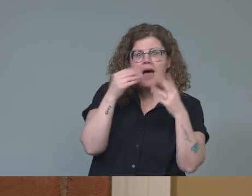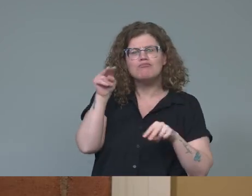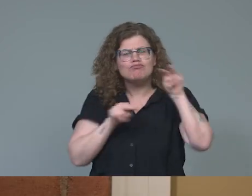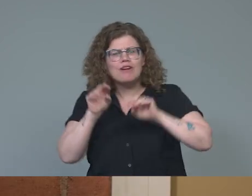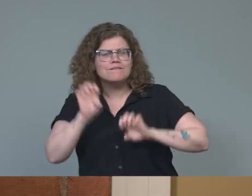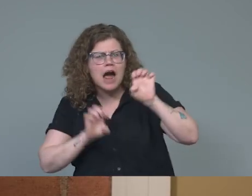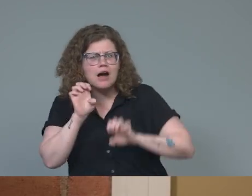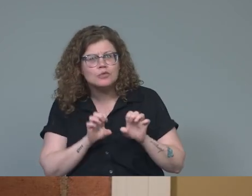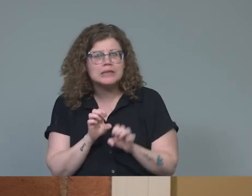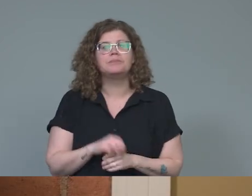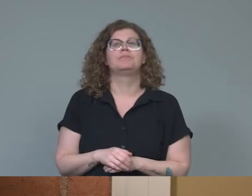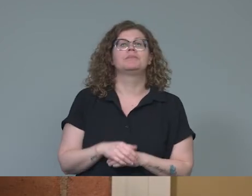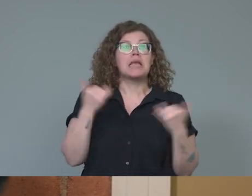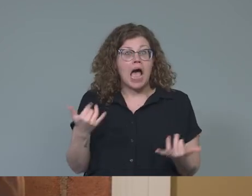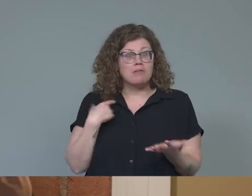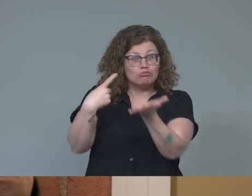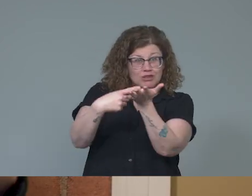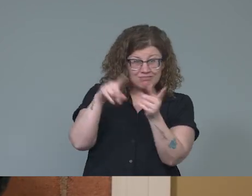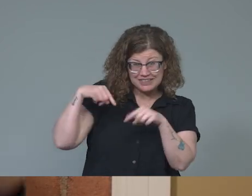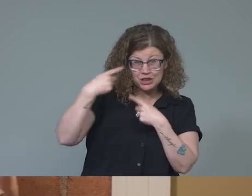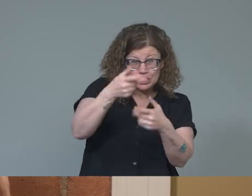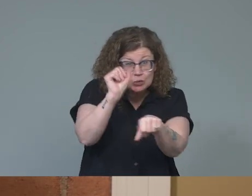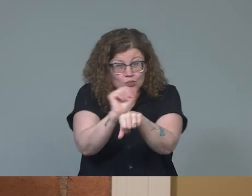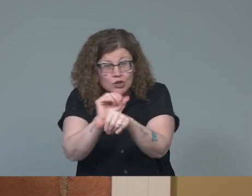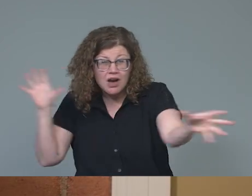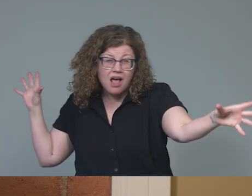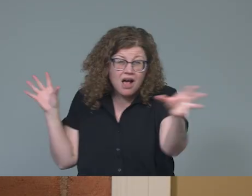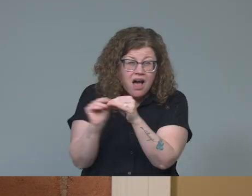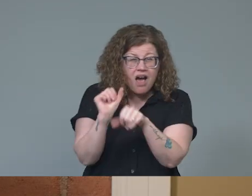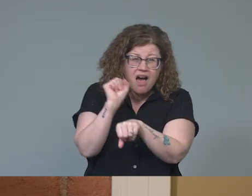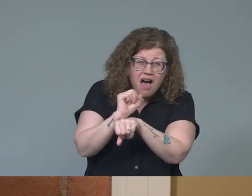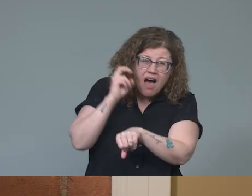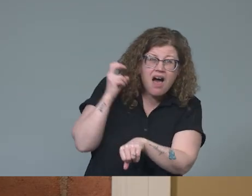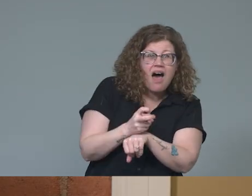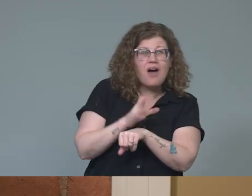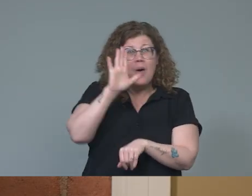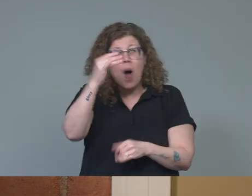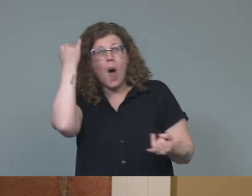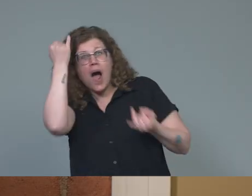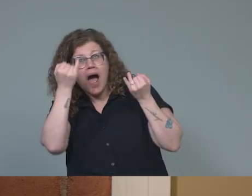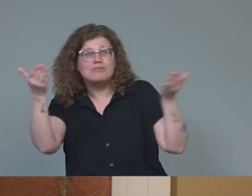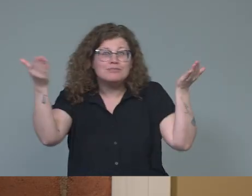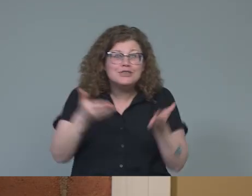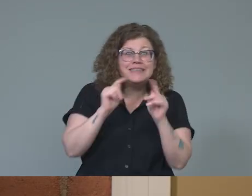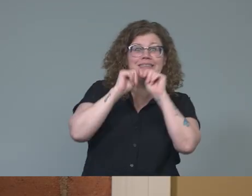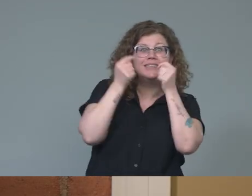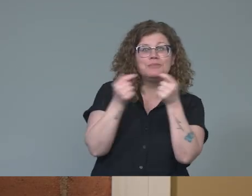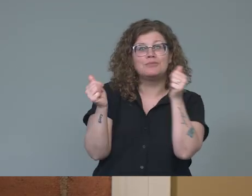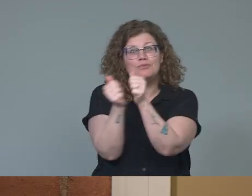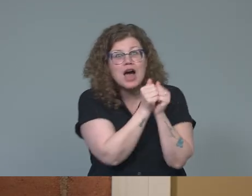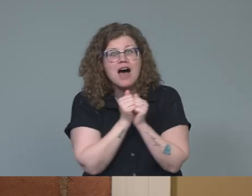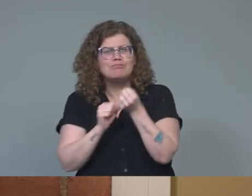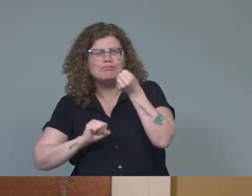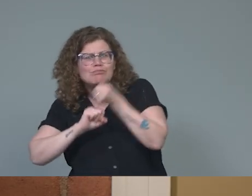done all of this hard work. You had an idea, you brought teams together, you supported that idea by finding an artist who developed an even more